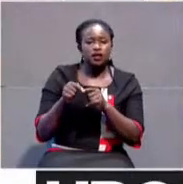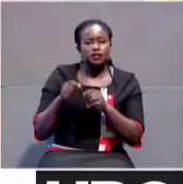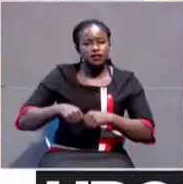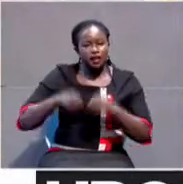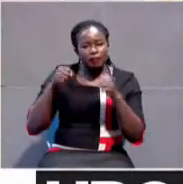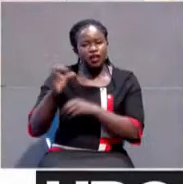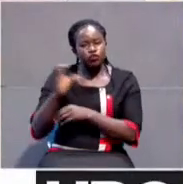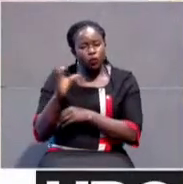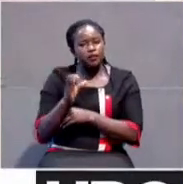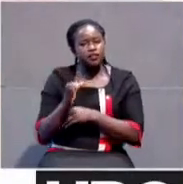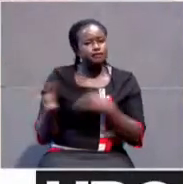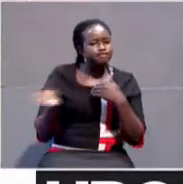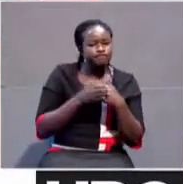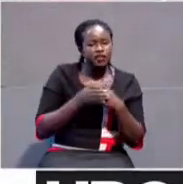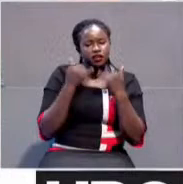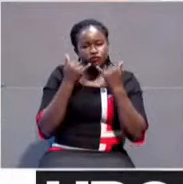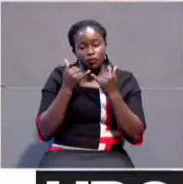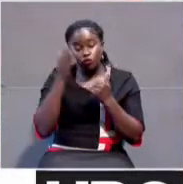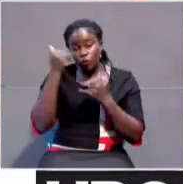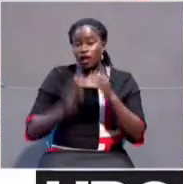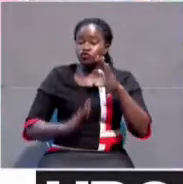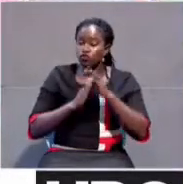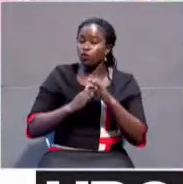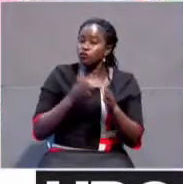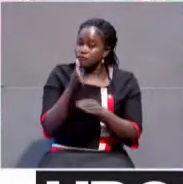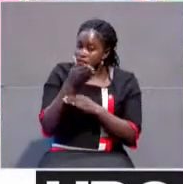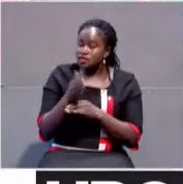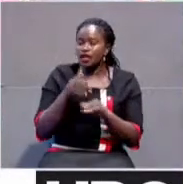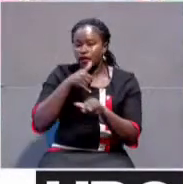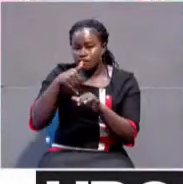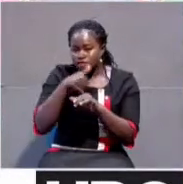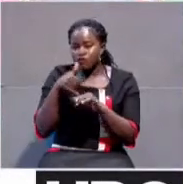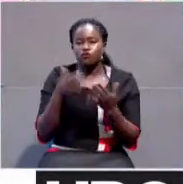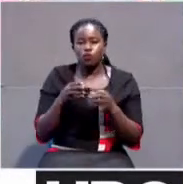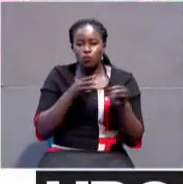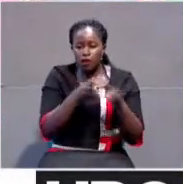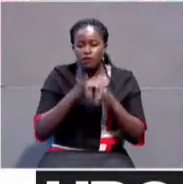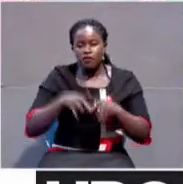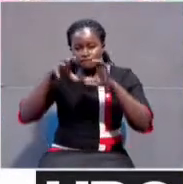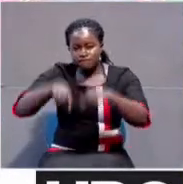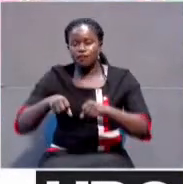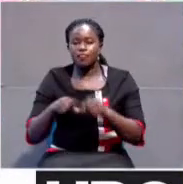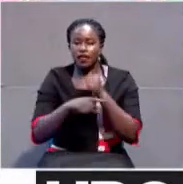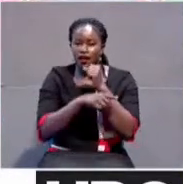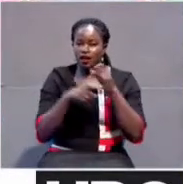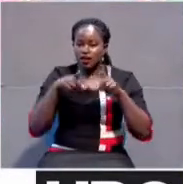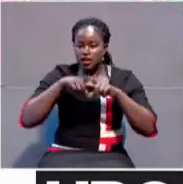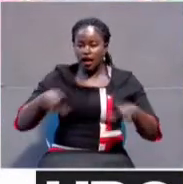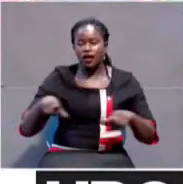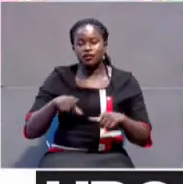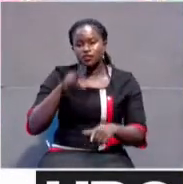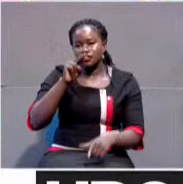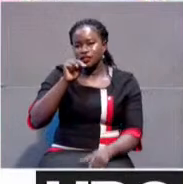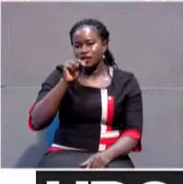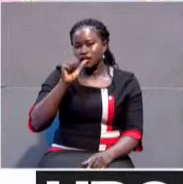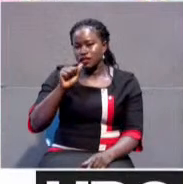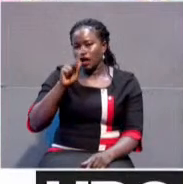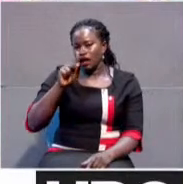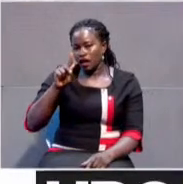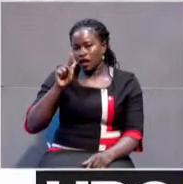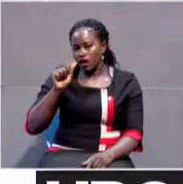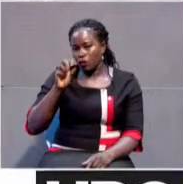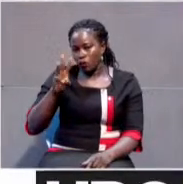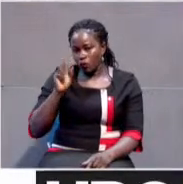information that top ministers in government are involved in the scandal to grab part of the Naguru Nakawa estate for their own